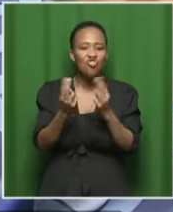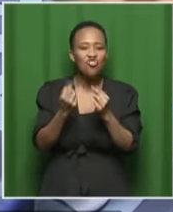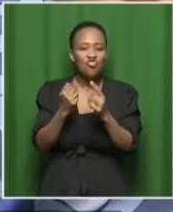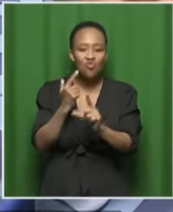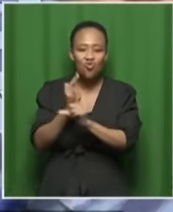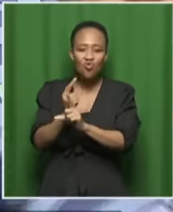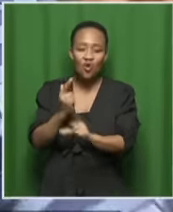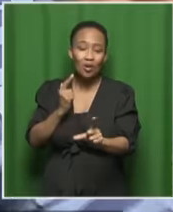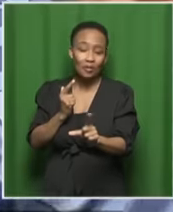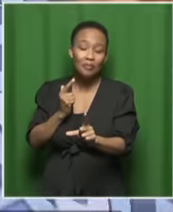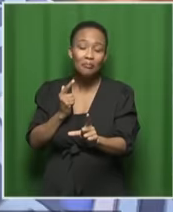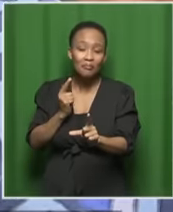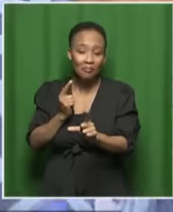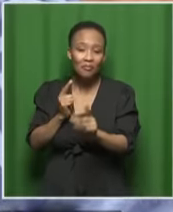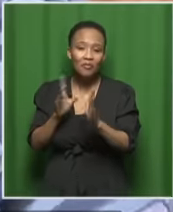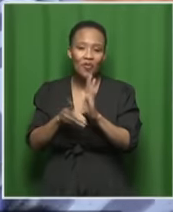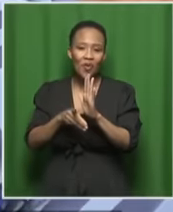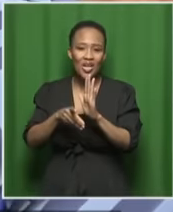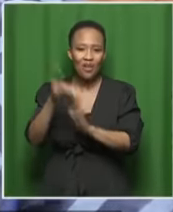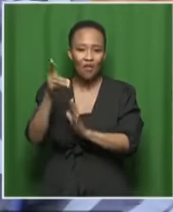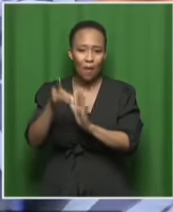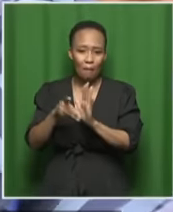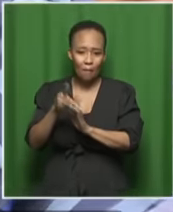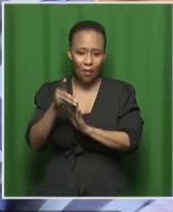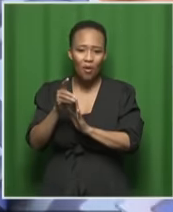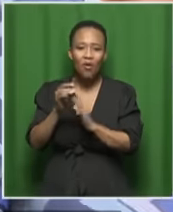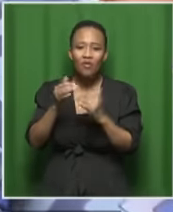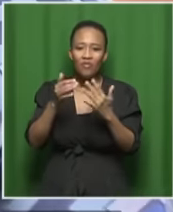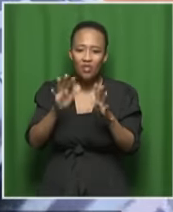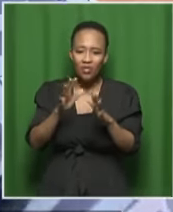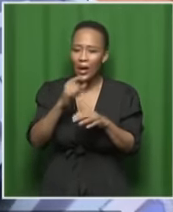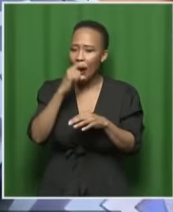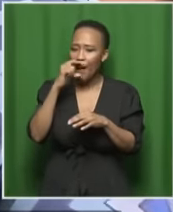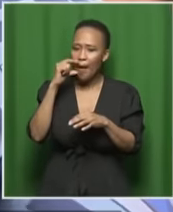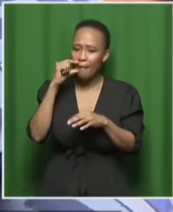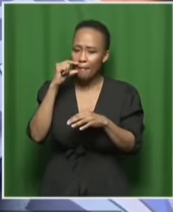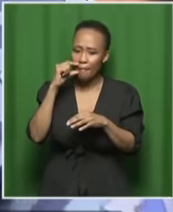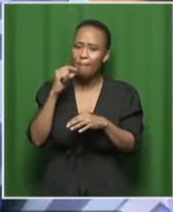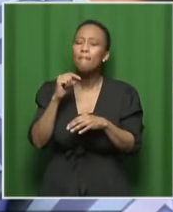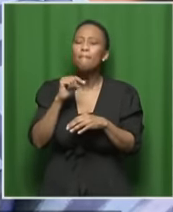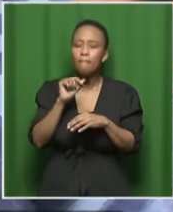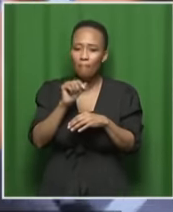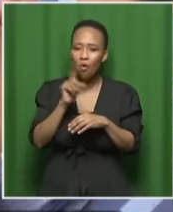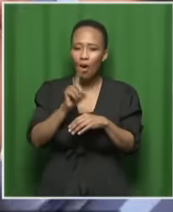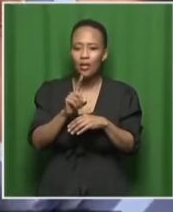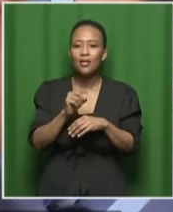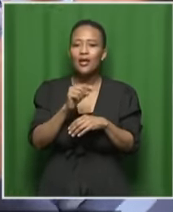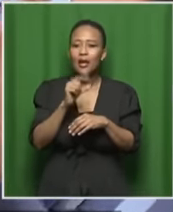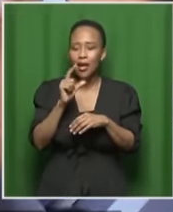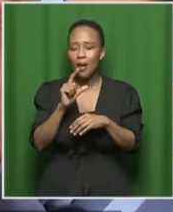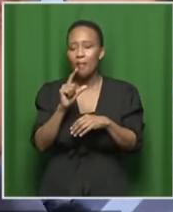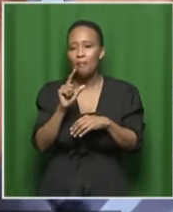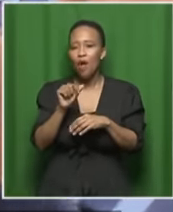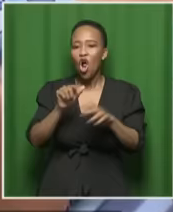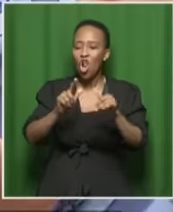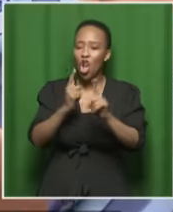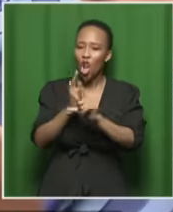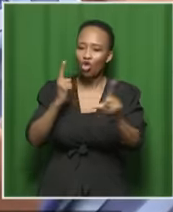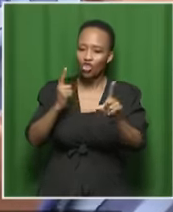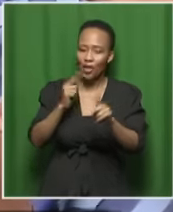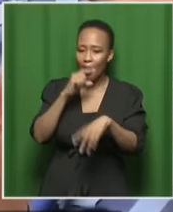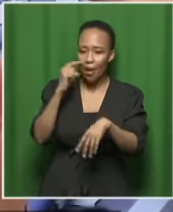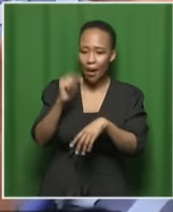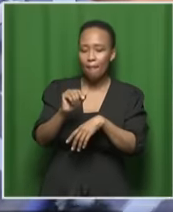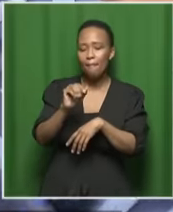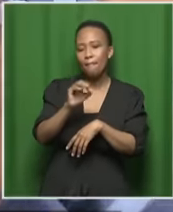have developed, when we mention the names of people that have mentioned, there's a township called Bromfisher. It was not there. It's there now. It's better. It's not, if